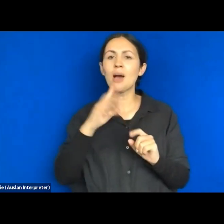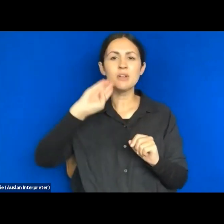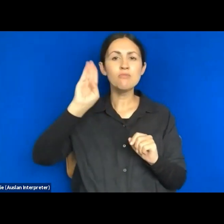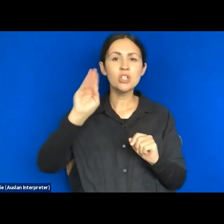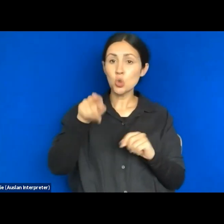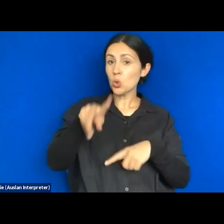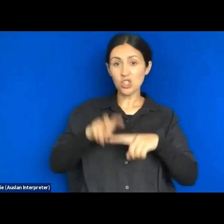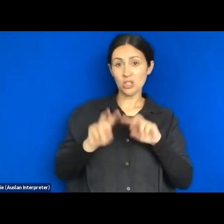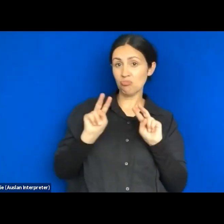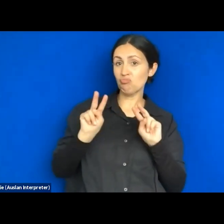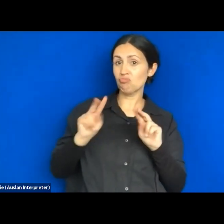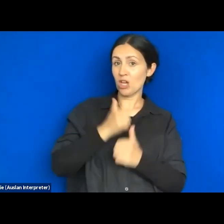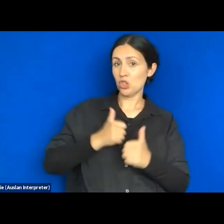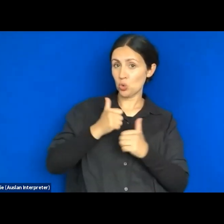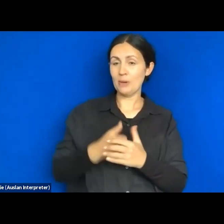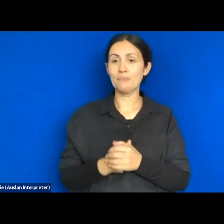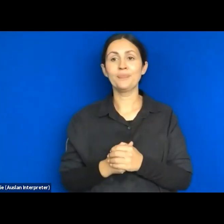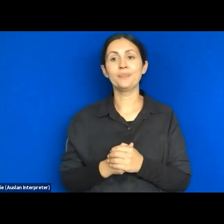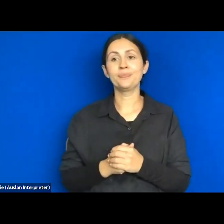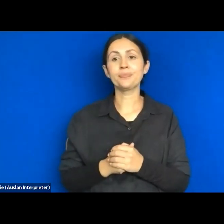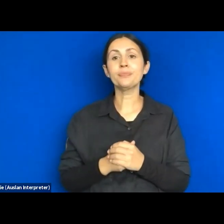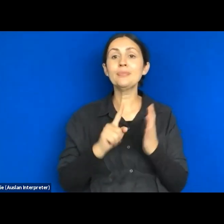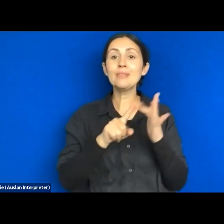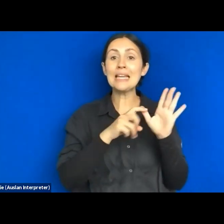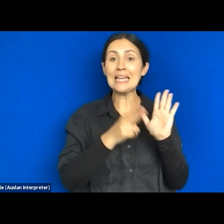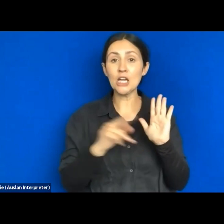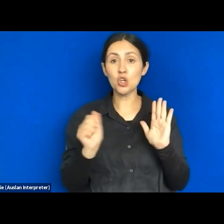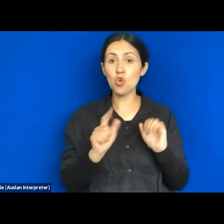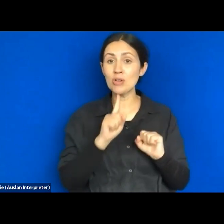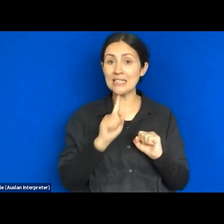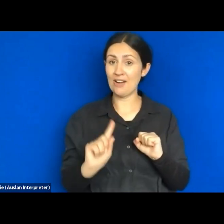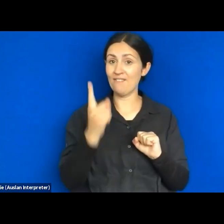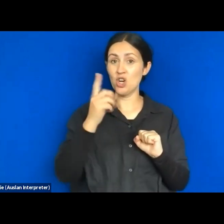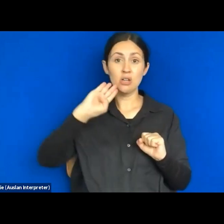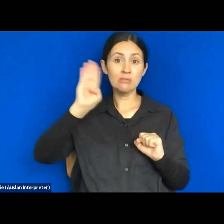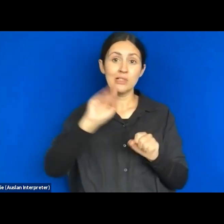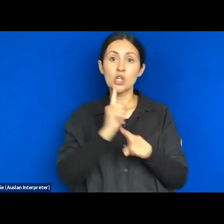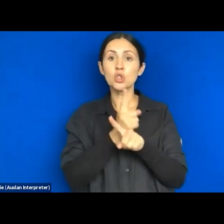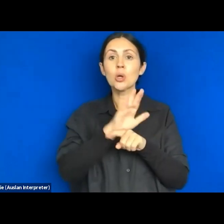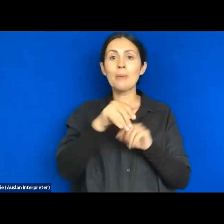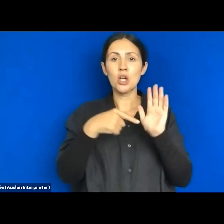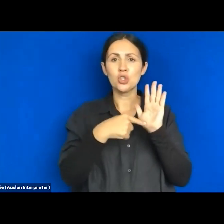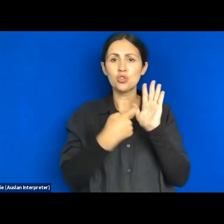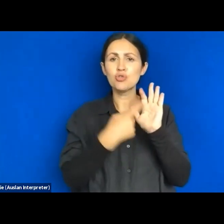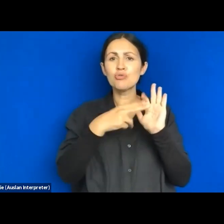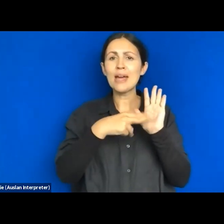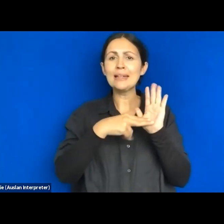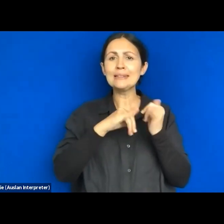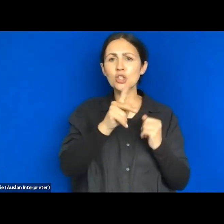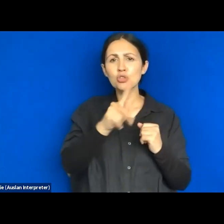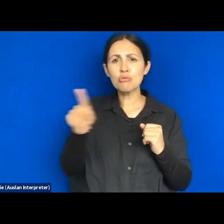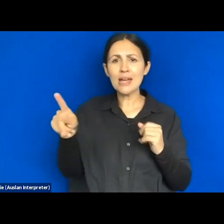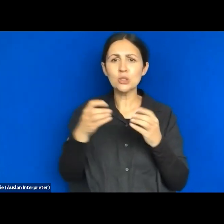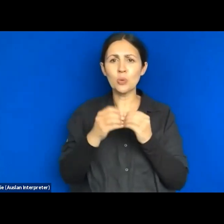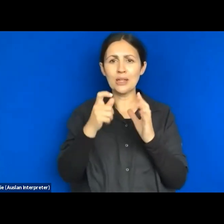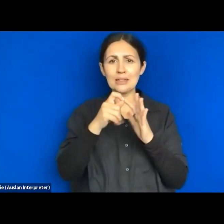presentations. Our first session today, as Ian has mentioned, will explore emerging trends, including psychedelics and